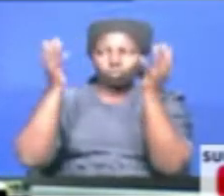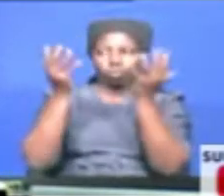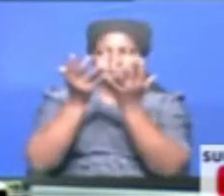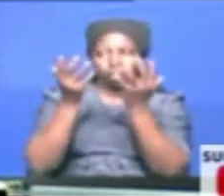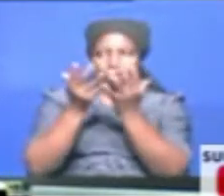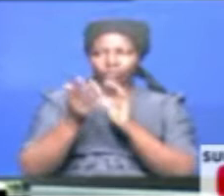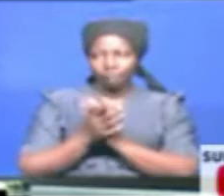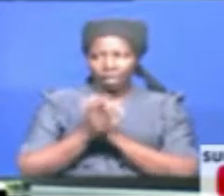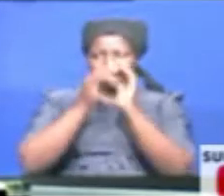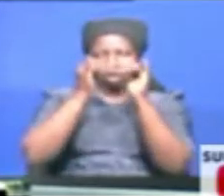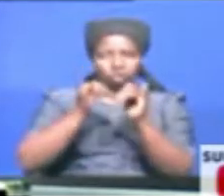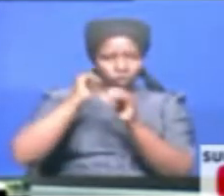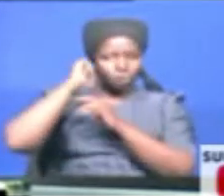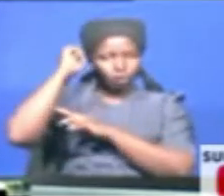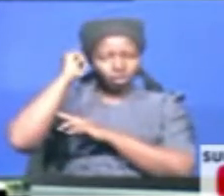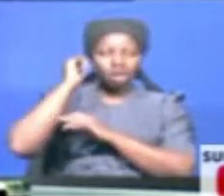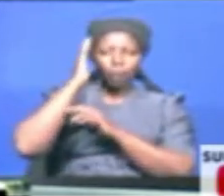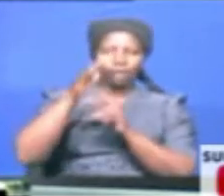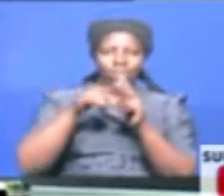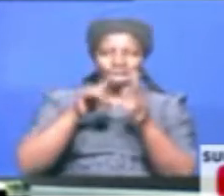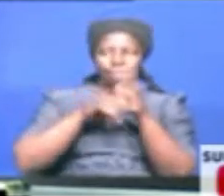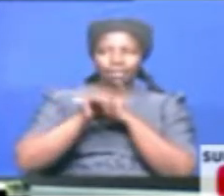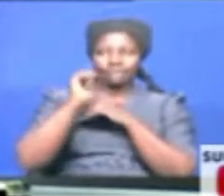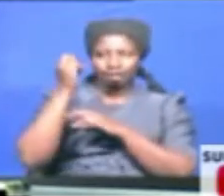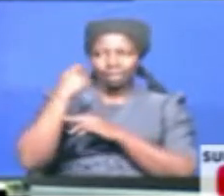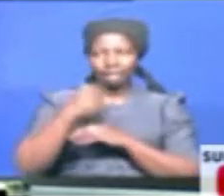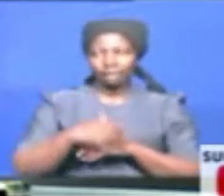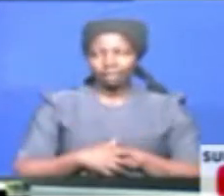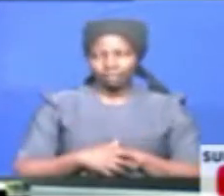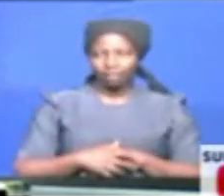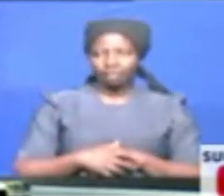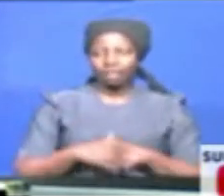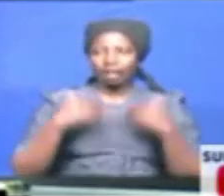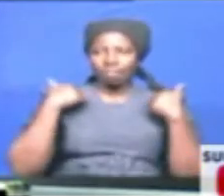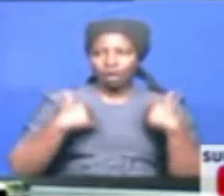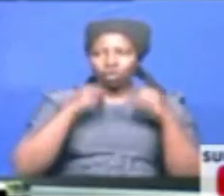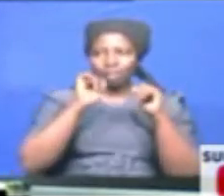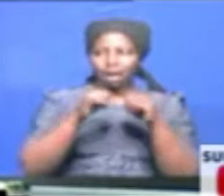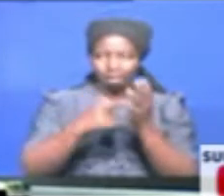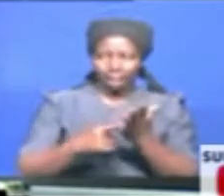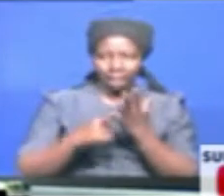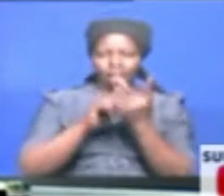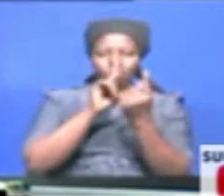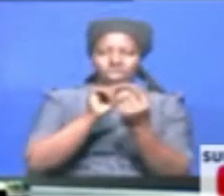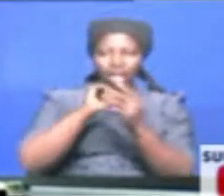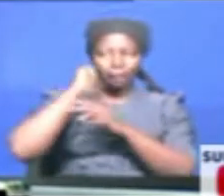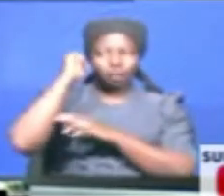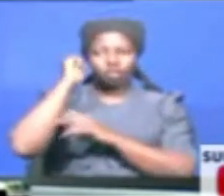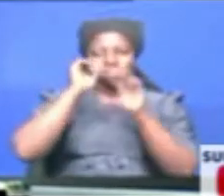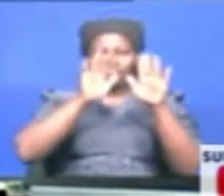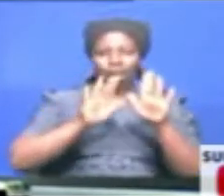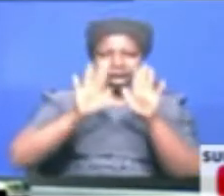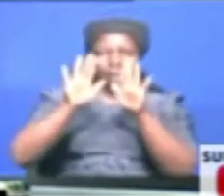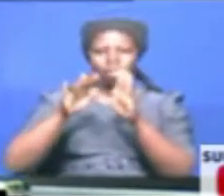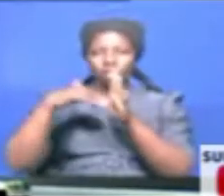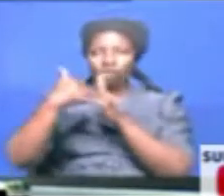politics gonna start in Kenya. So there might be the hackers. I can debate them. Twitter, political campaign, YouTube,